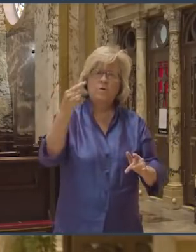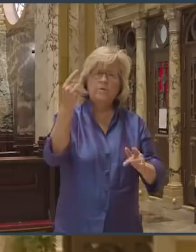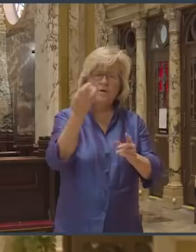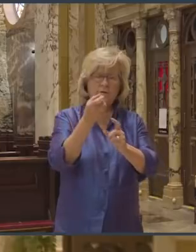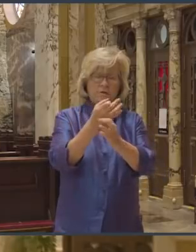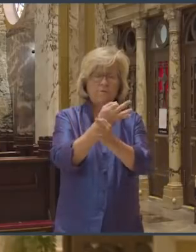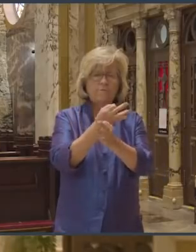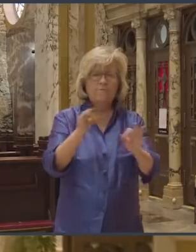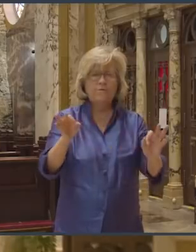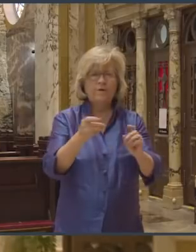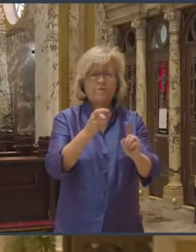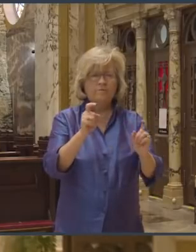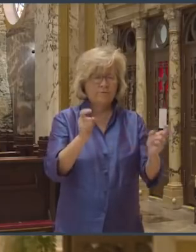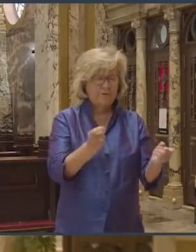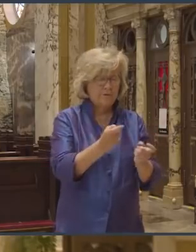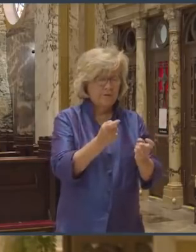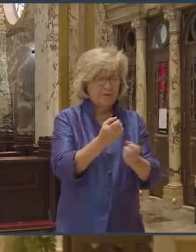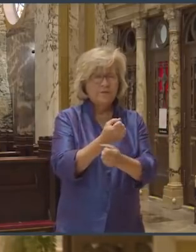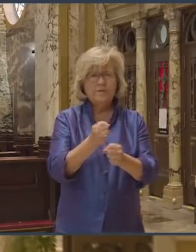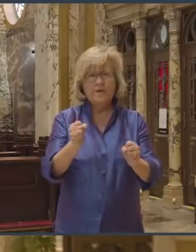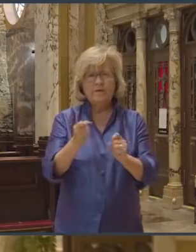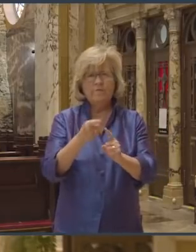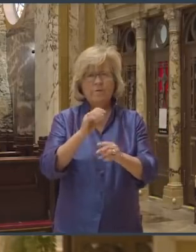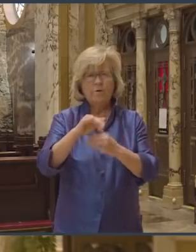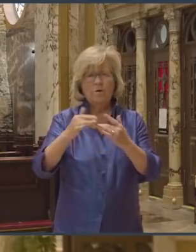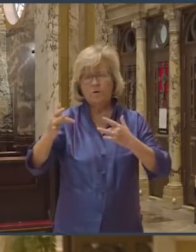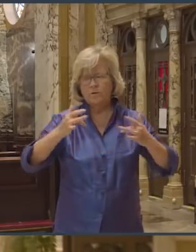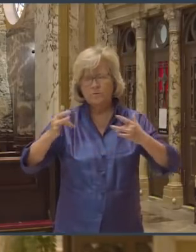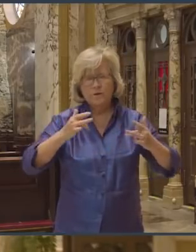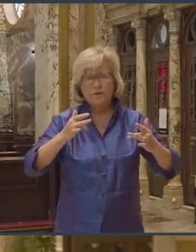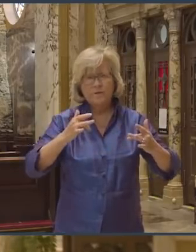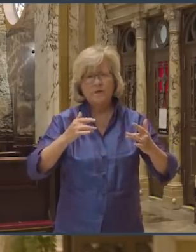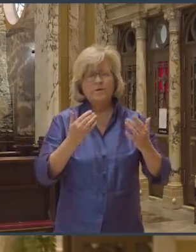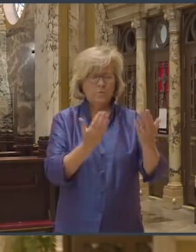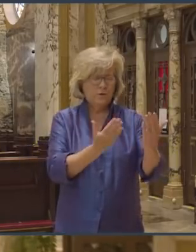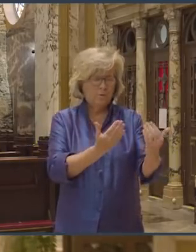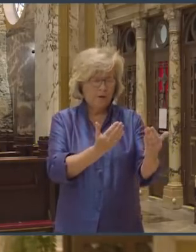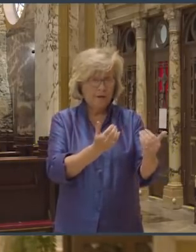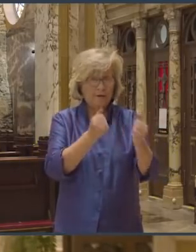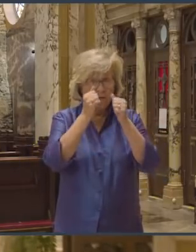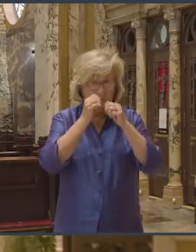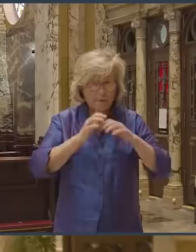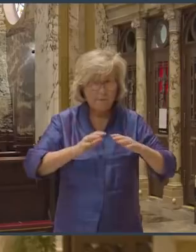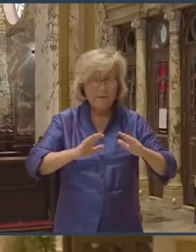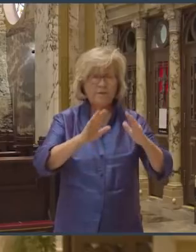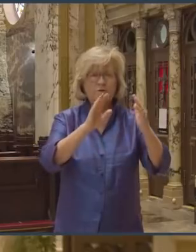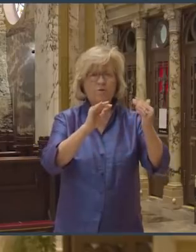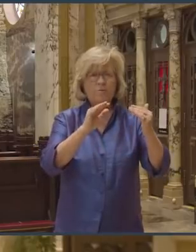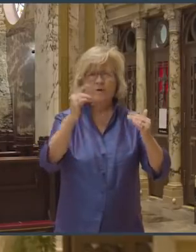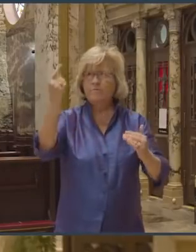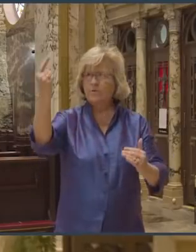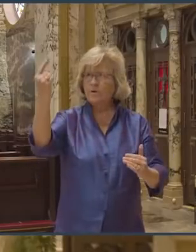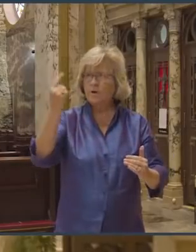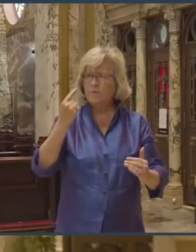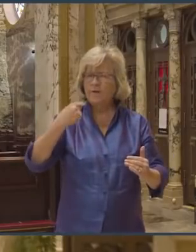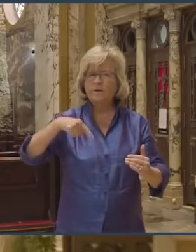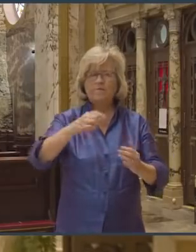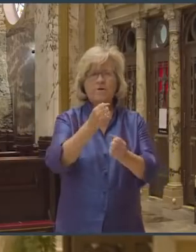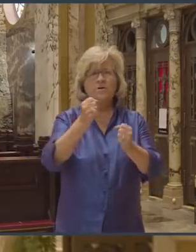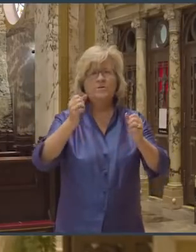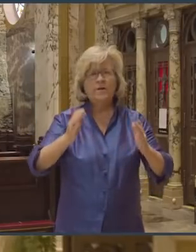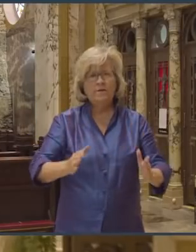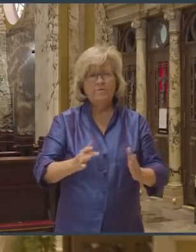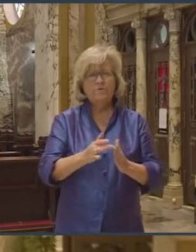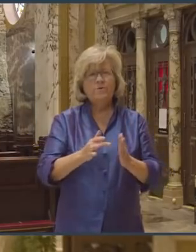from sin and safe from all distress as we await the blessed hope and the coming of our Savior,